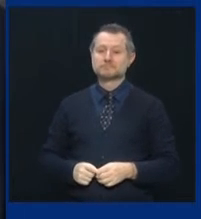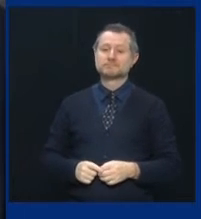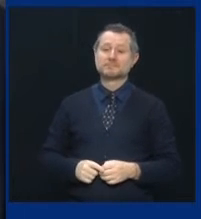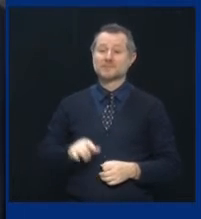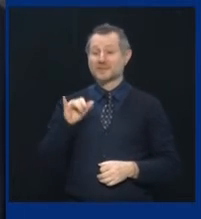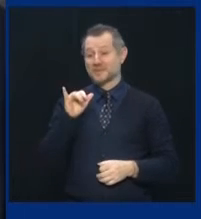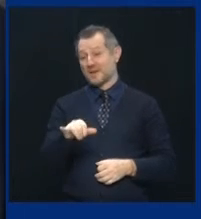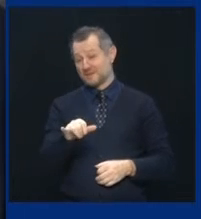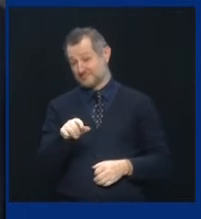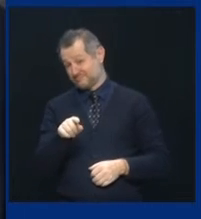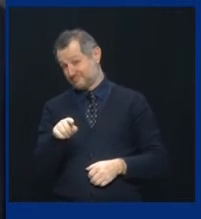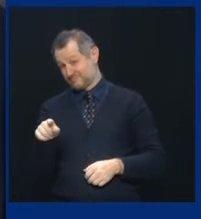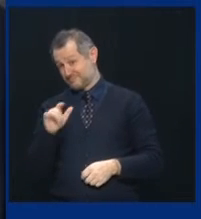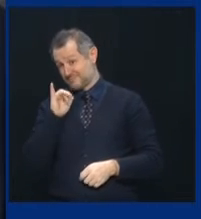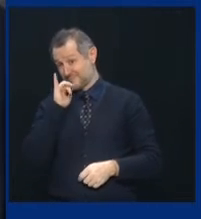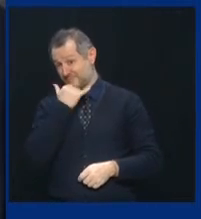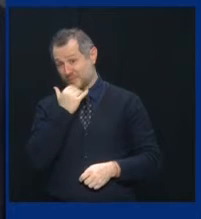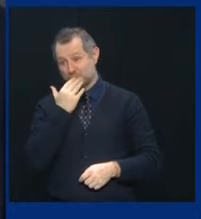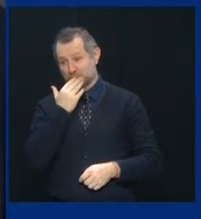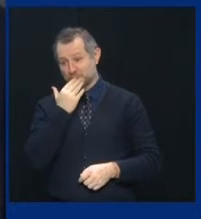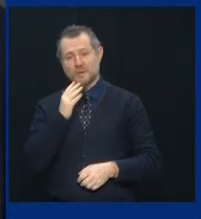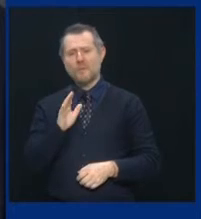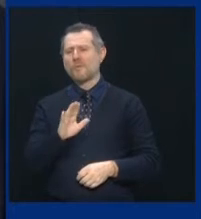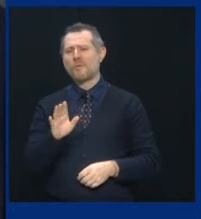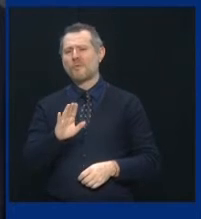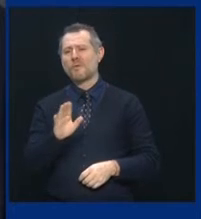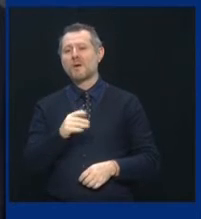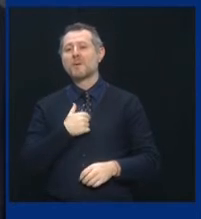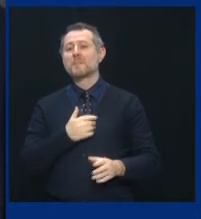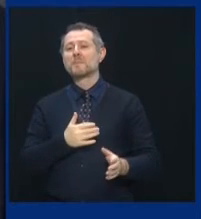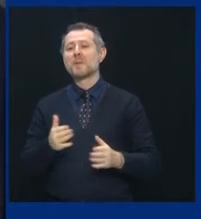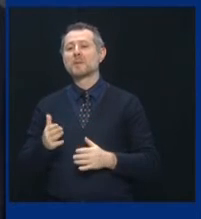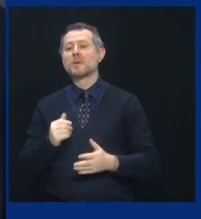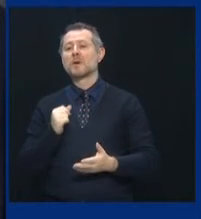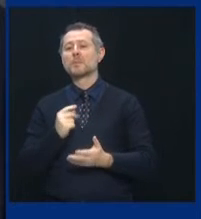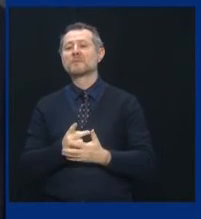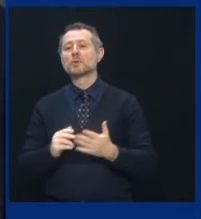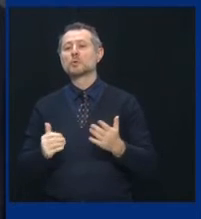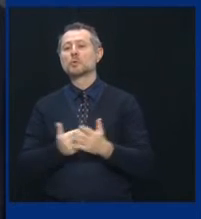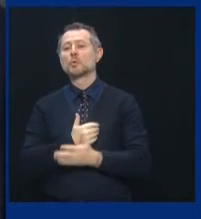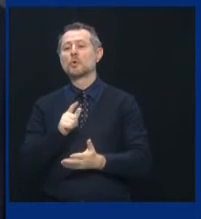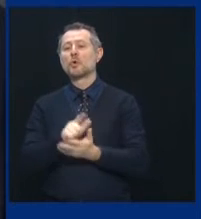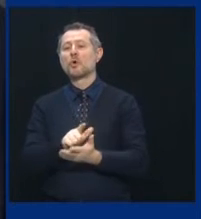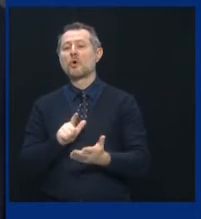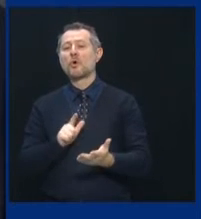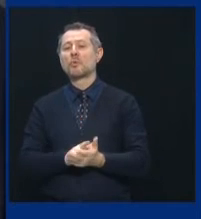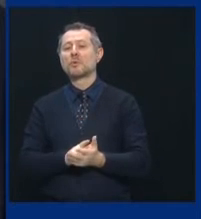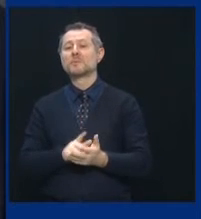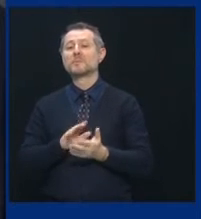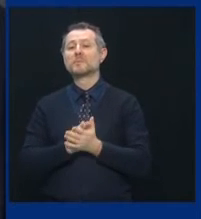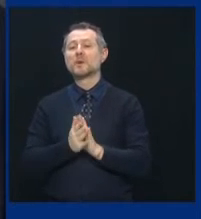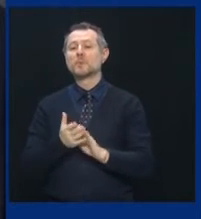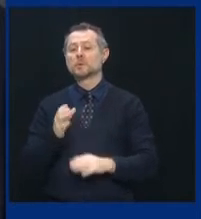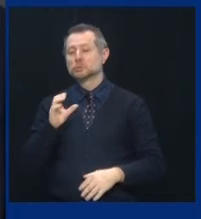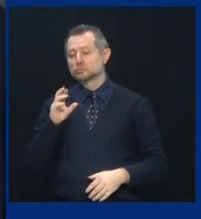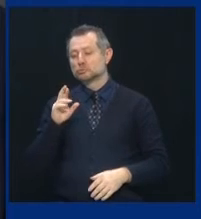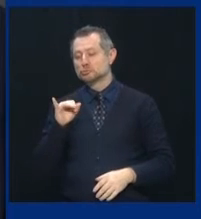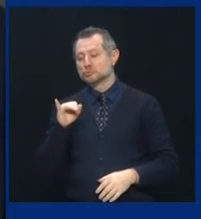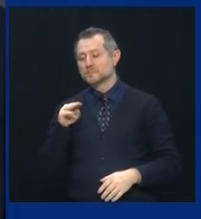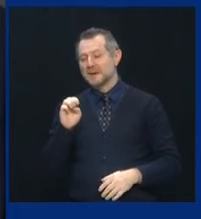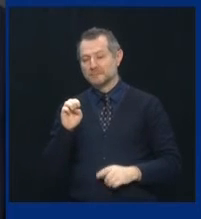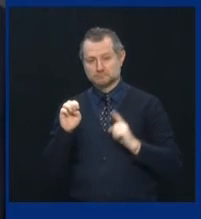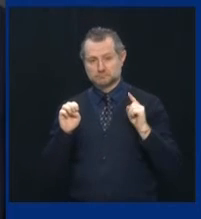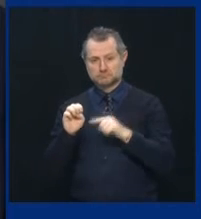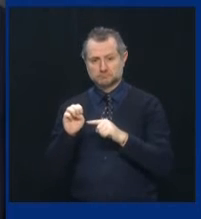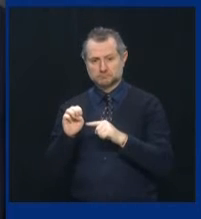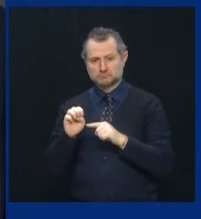John. I want to pass a criminal law to that effect. Criminal law is